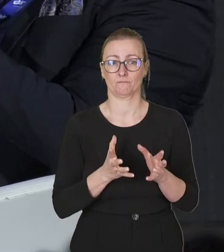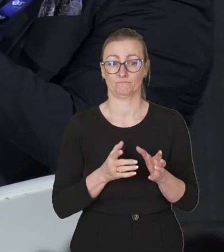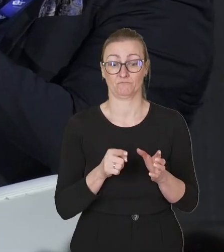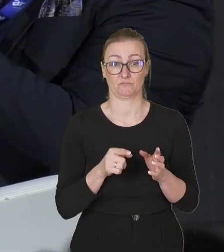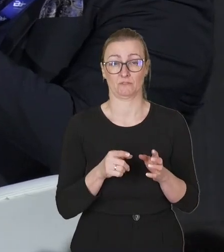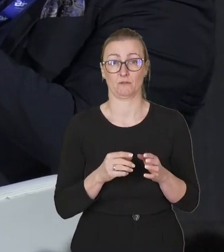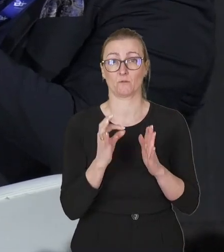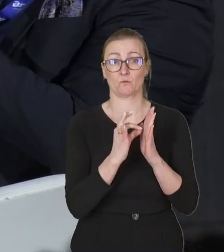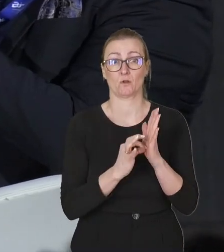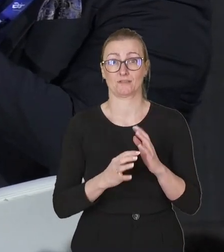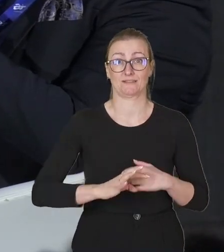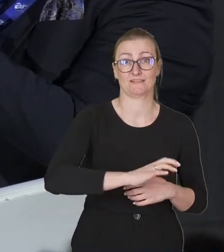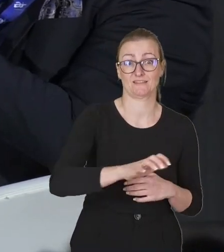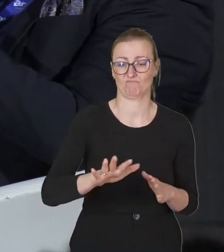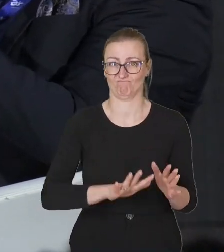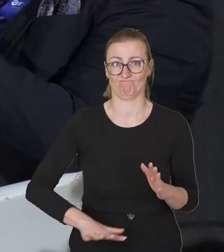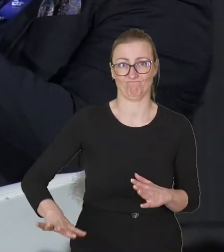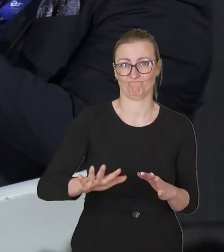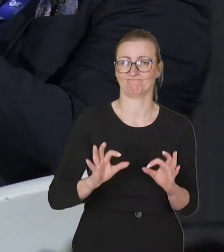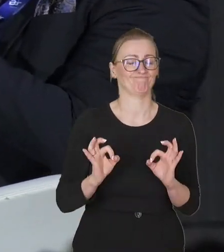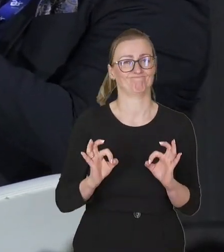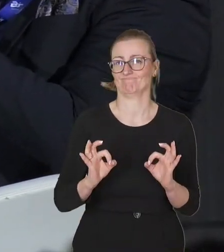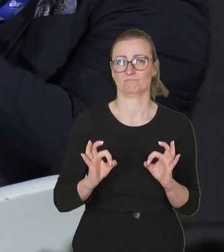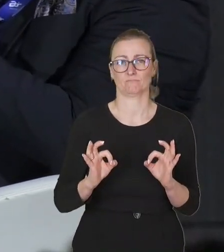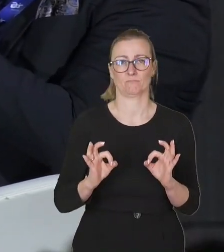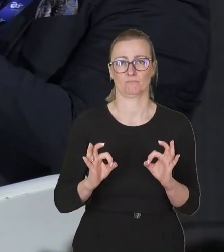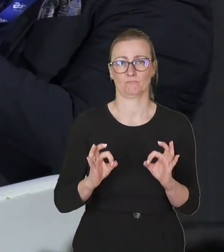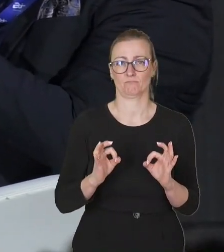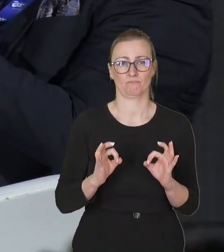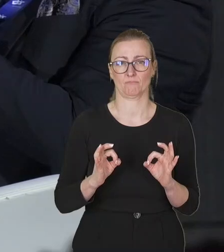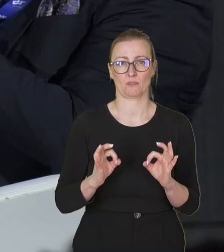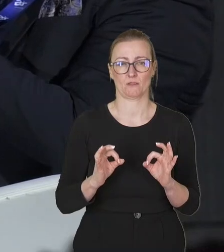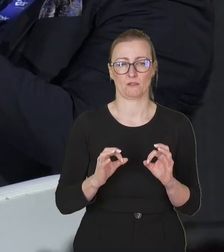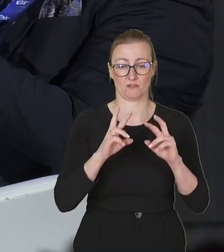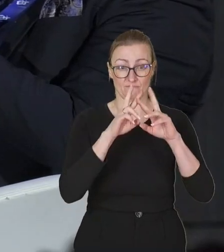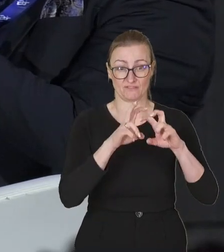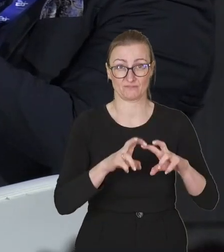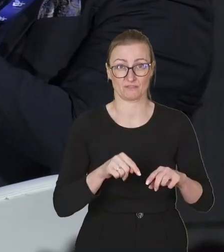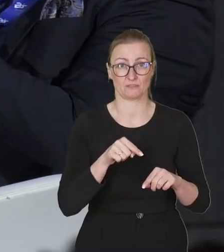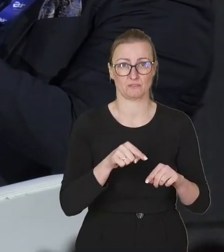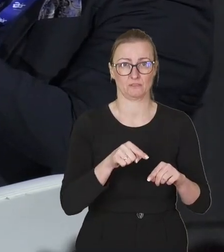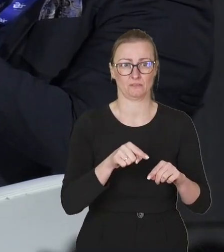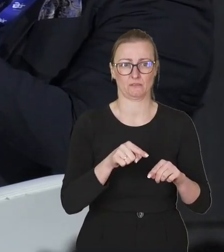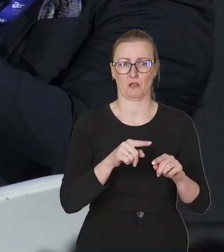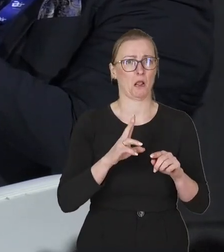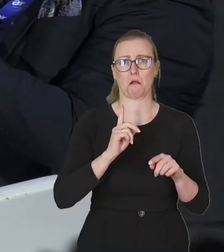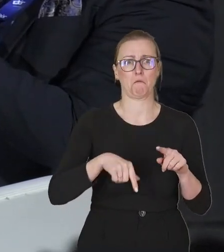could be carried out in isolation. That's not what I meant. I meant that we need a